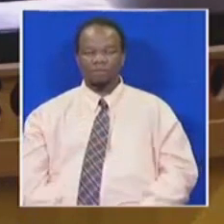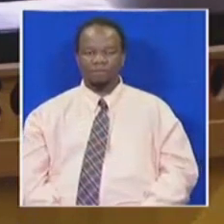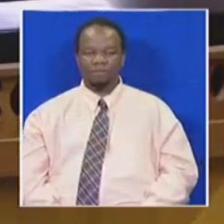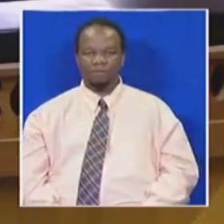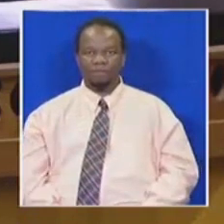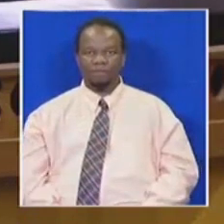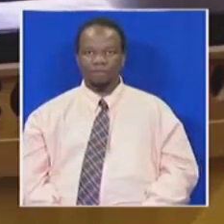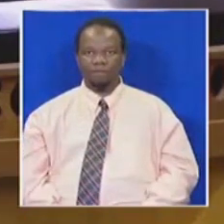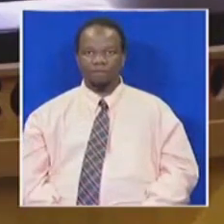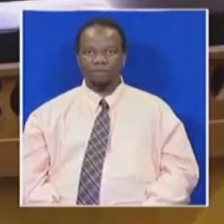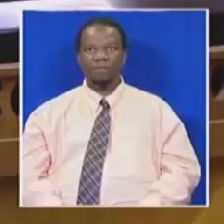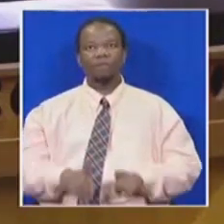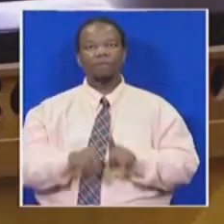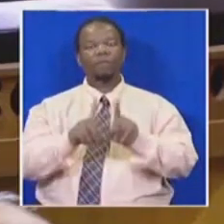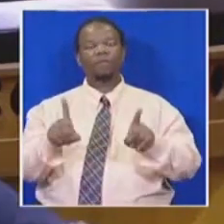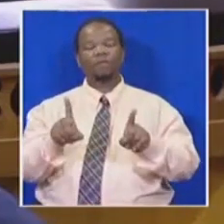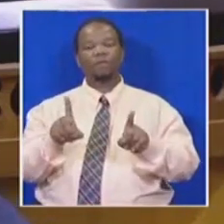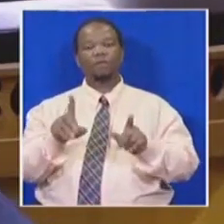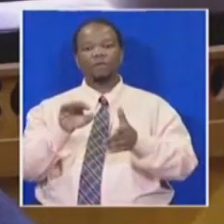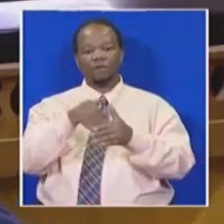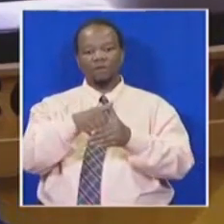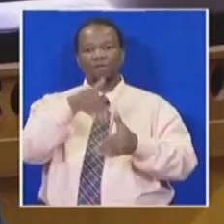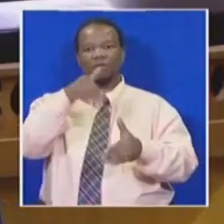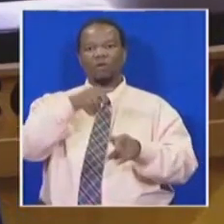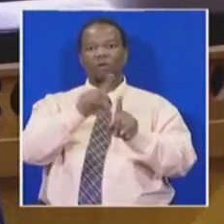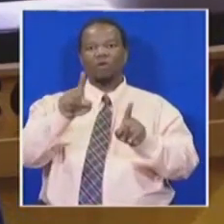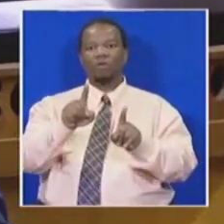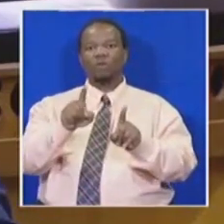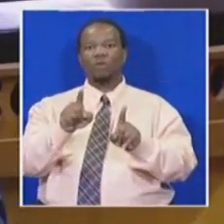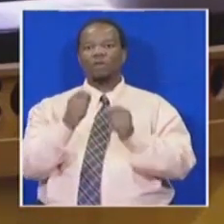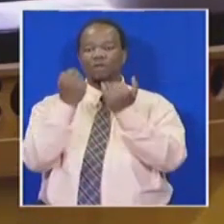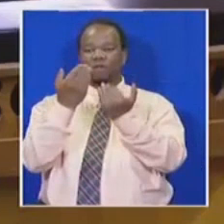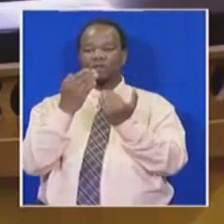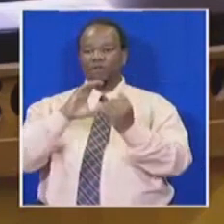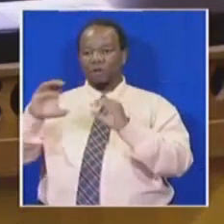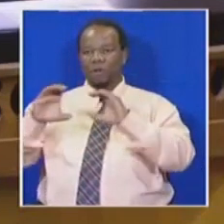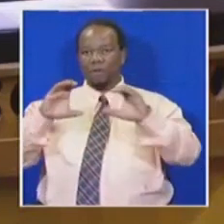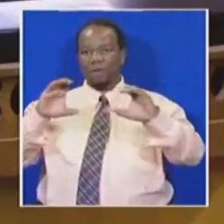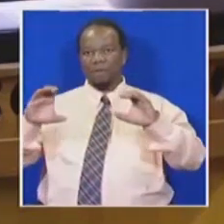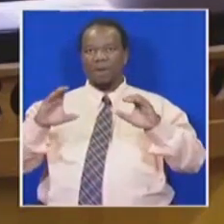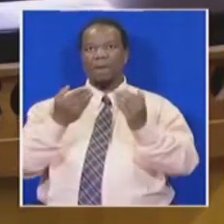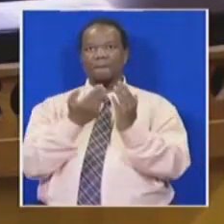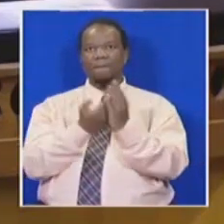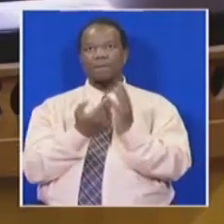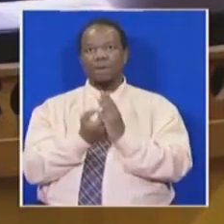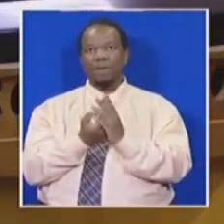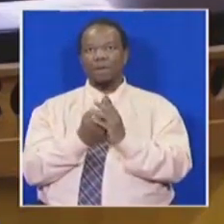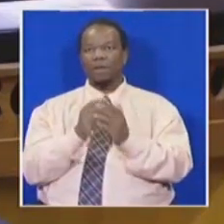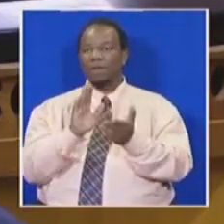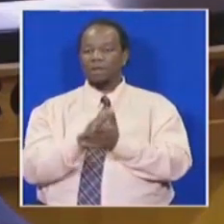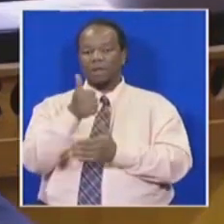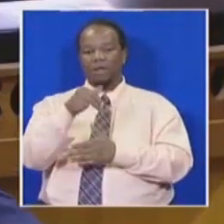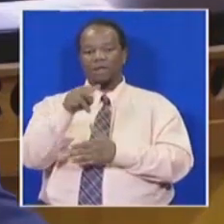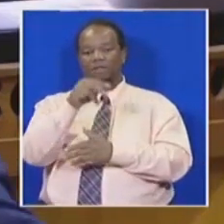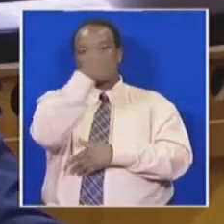It's the vote on the Division of Revenue Amendment Bill. It's anarchy. The Chief Whip of the majority